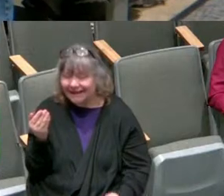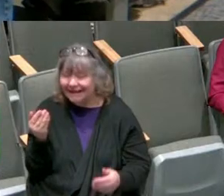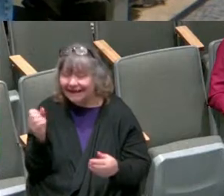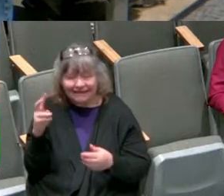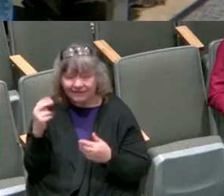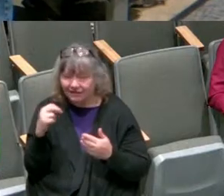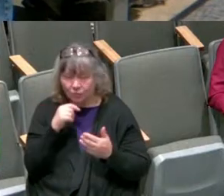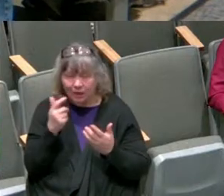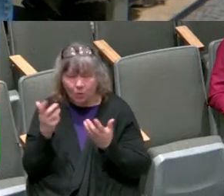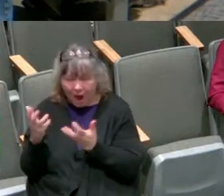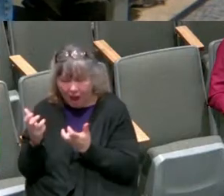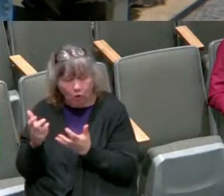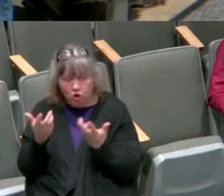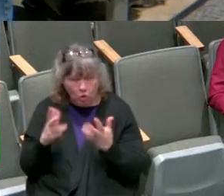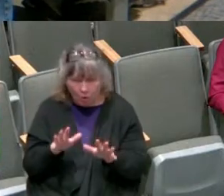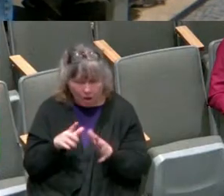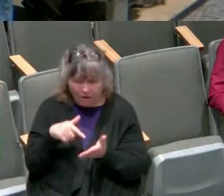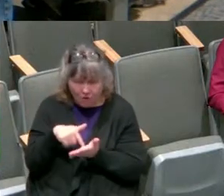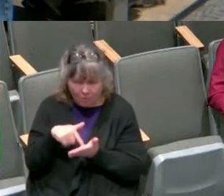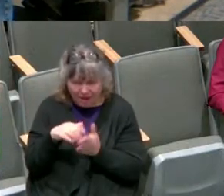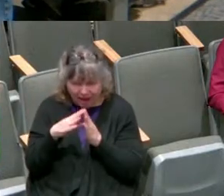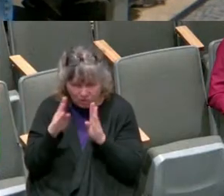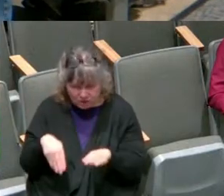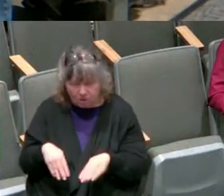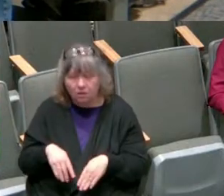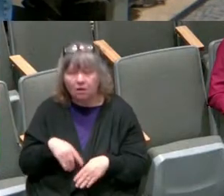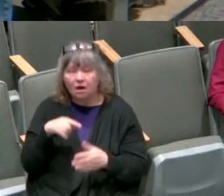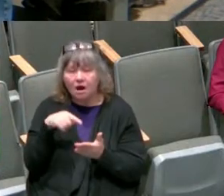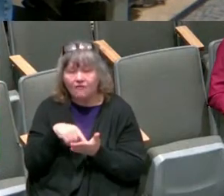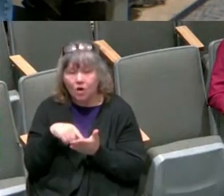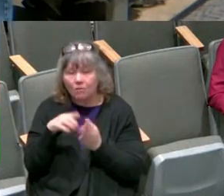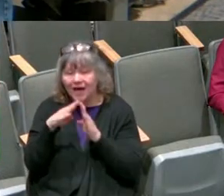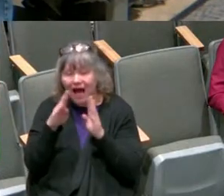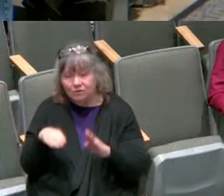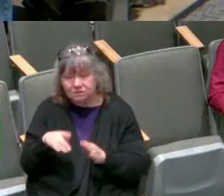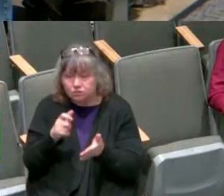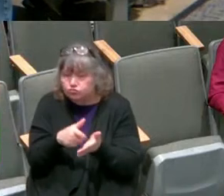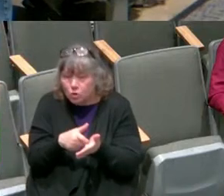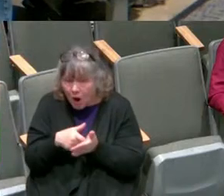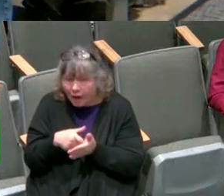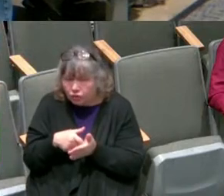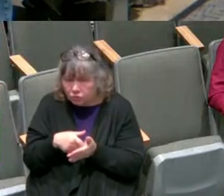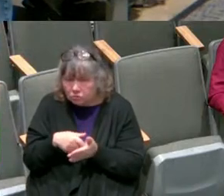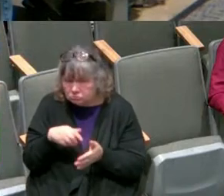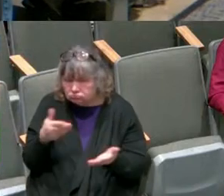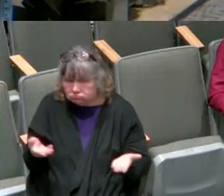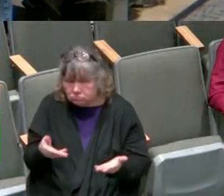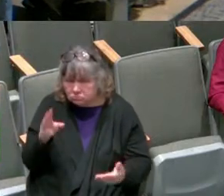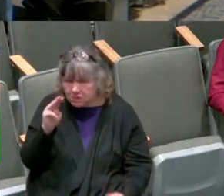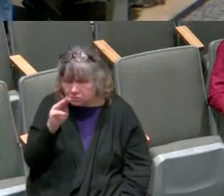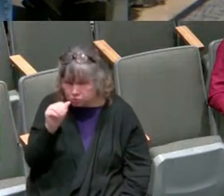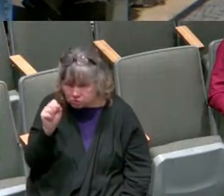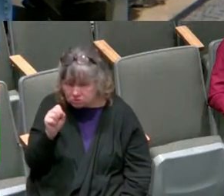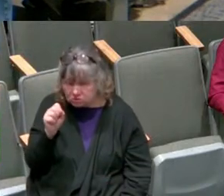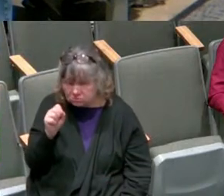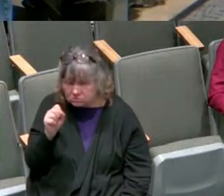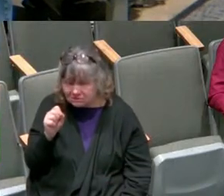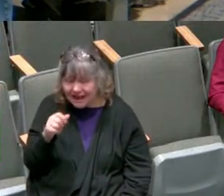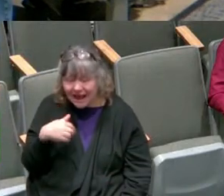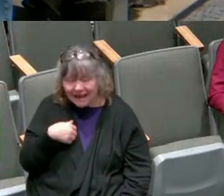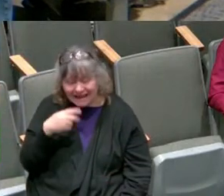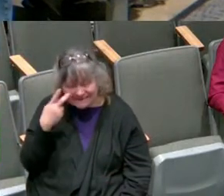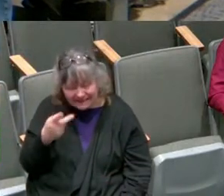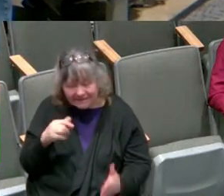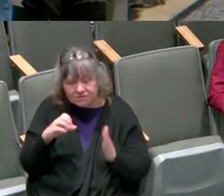housing um affordable housing is required in Massachusetts and I see